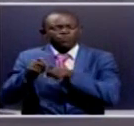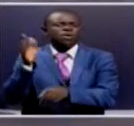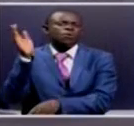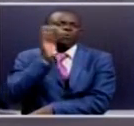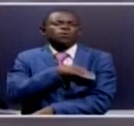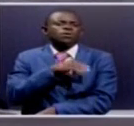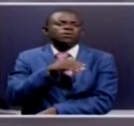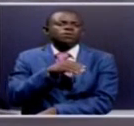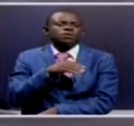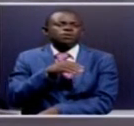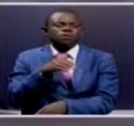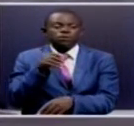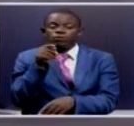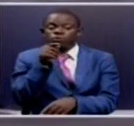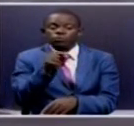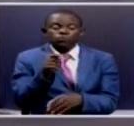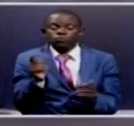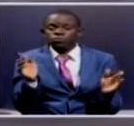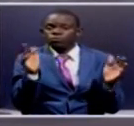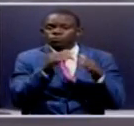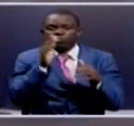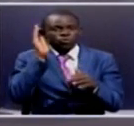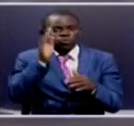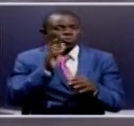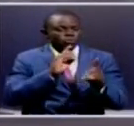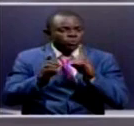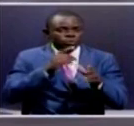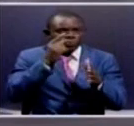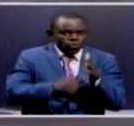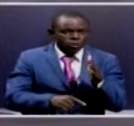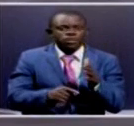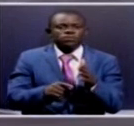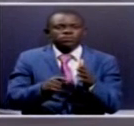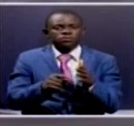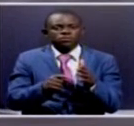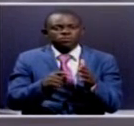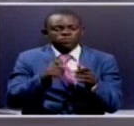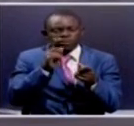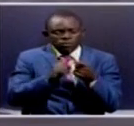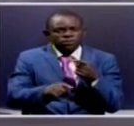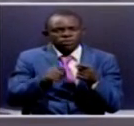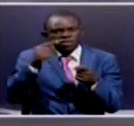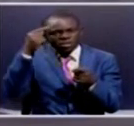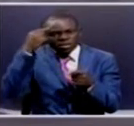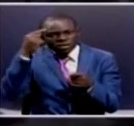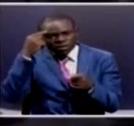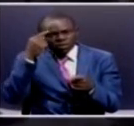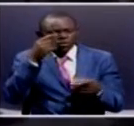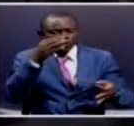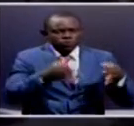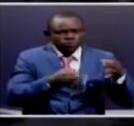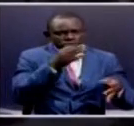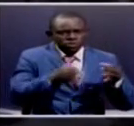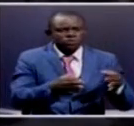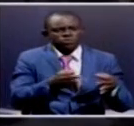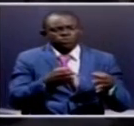the following thematic areas: constitutional reforms, separation of powers and judicial independence, the Public Order